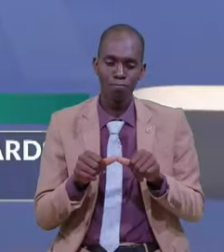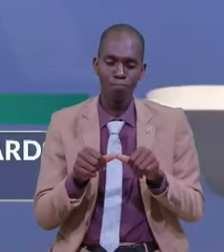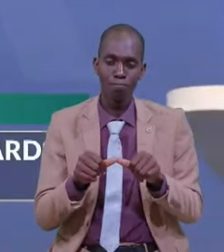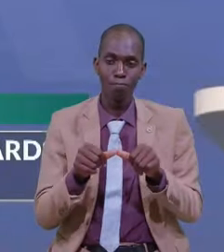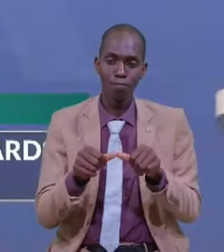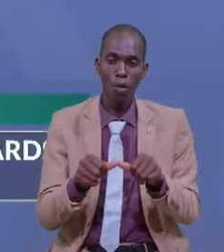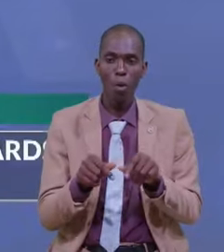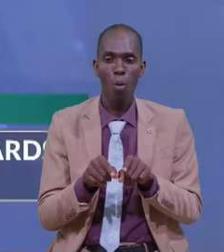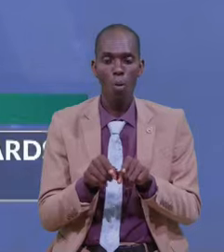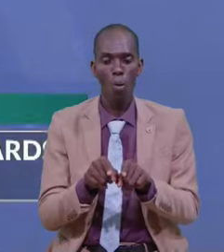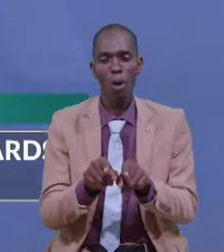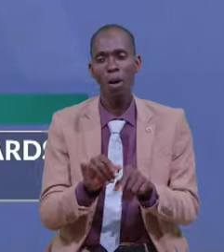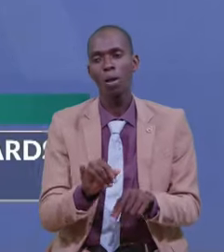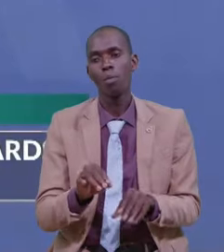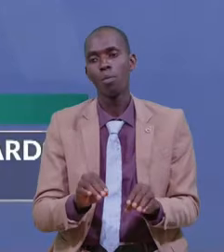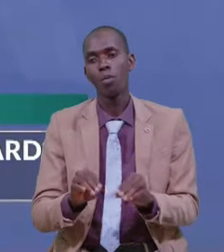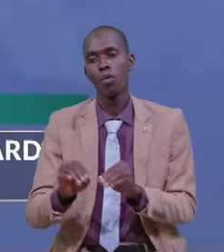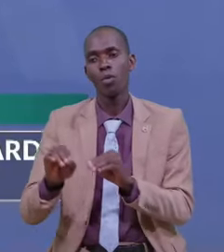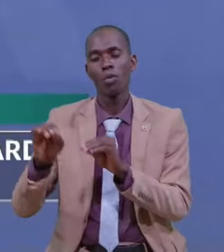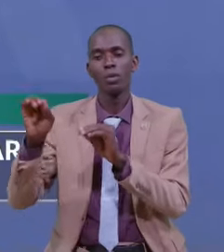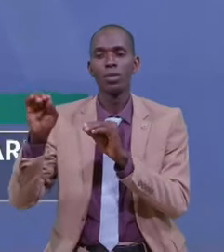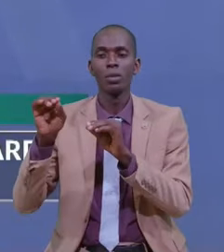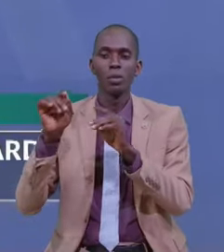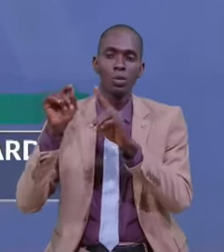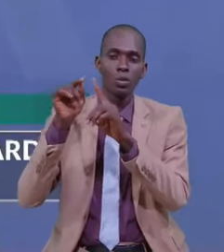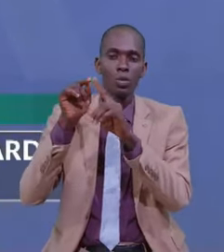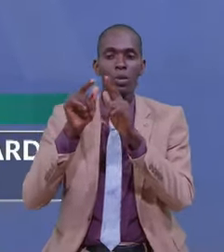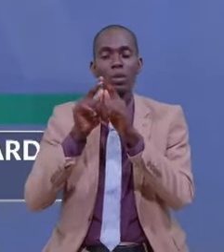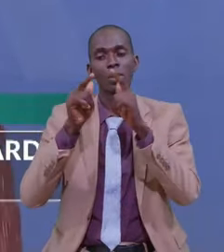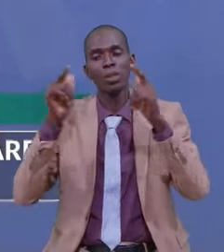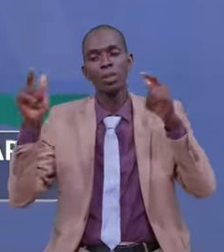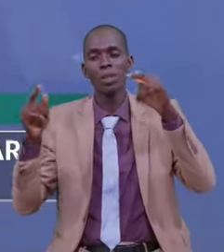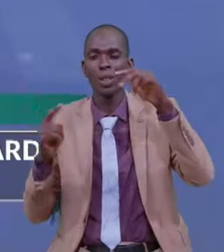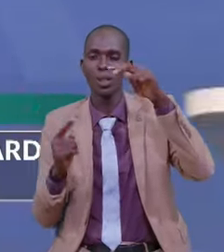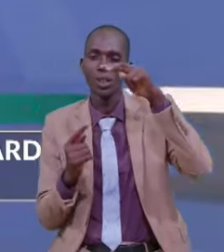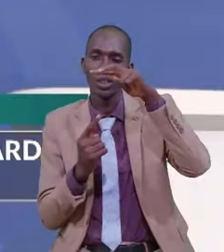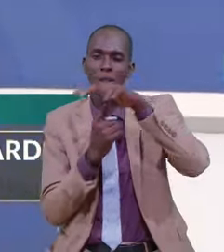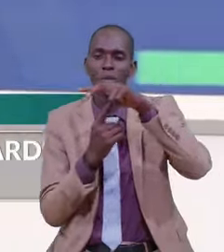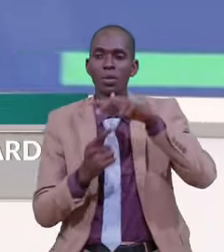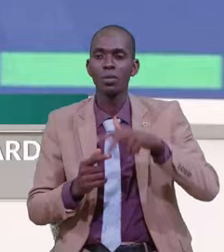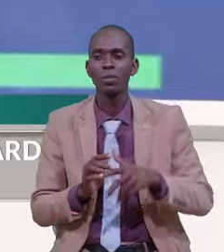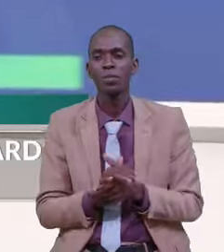while moving towards great championship. Now,